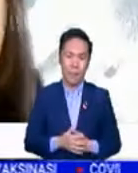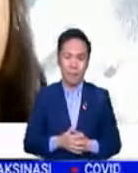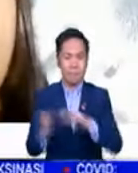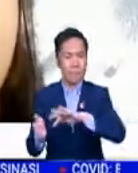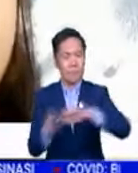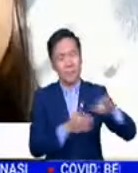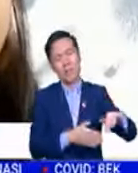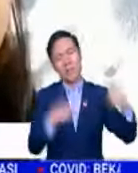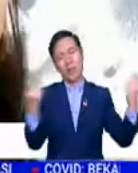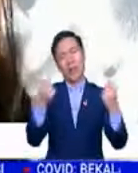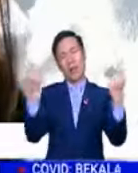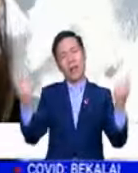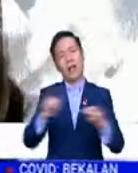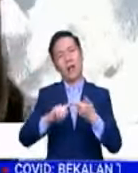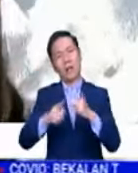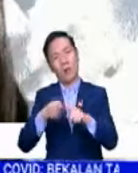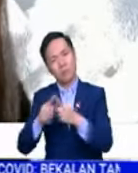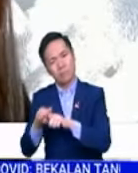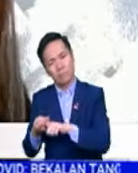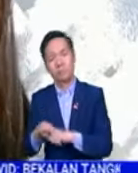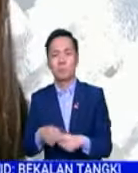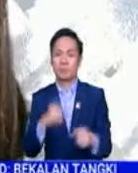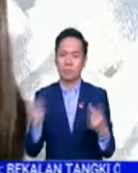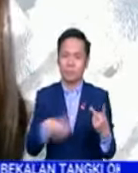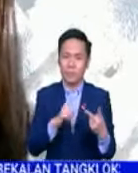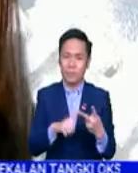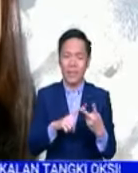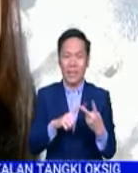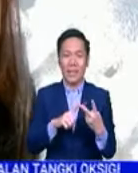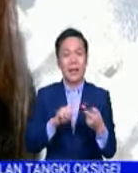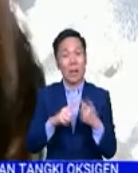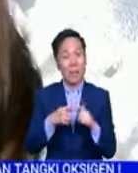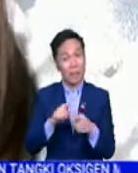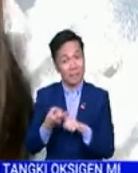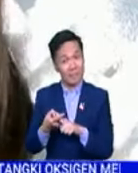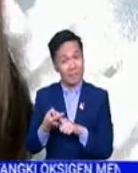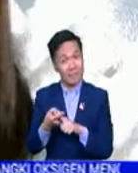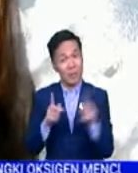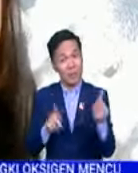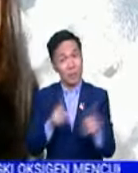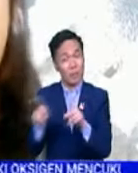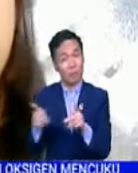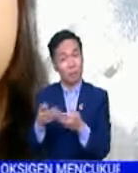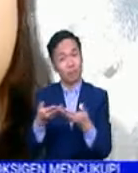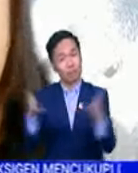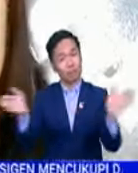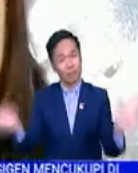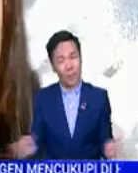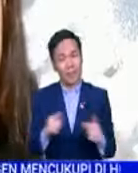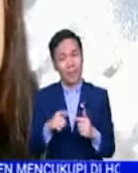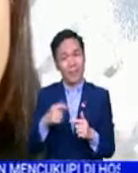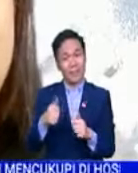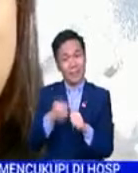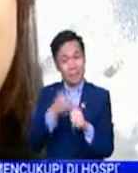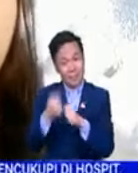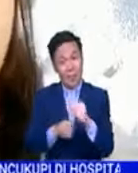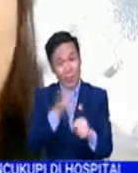dengan kawan-kawan, dengan friends and family, dengan orang awam, dan tiap tahun akan